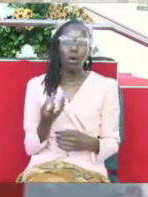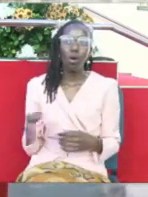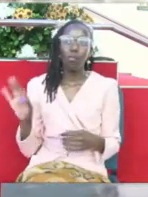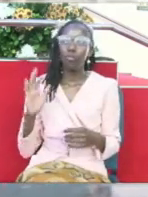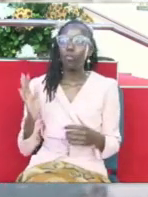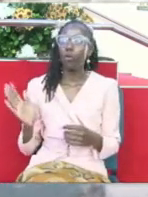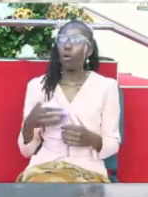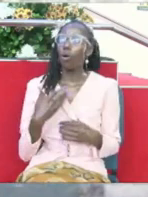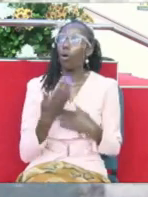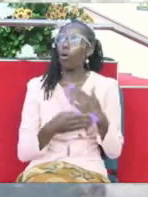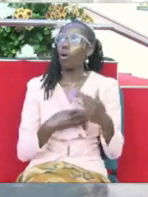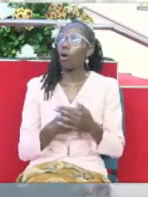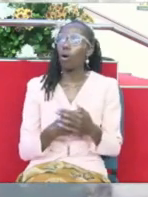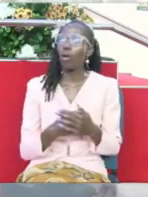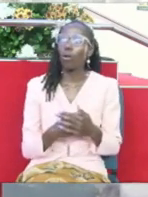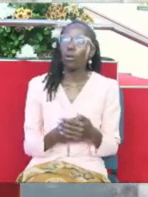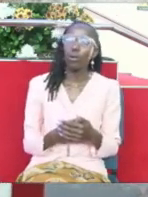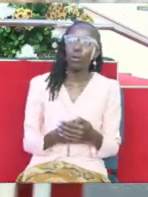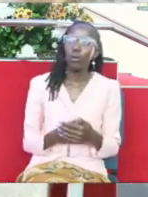I'll make room for two,